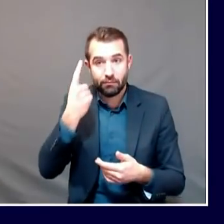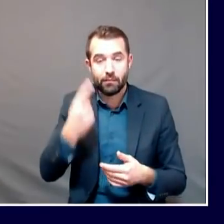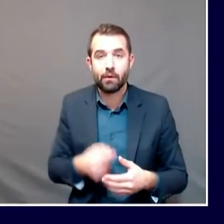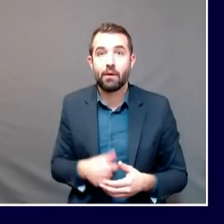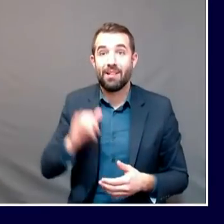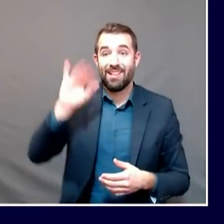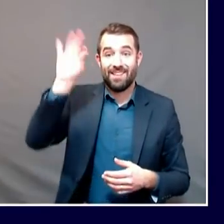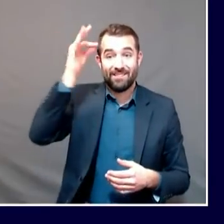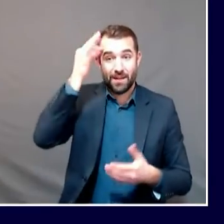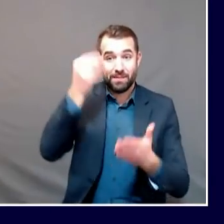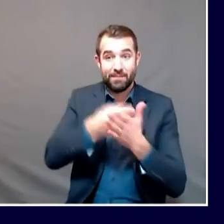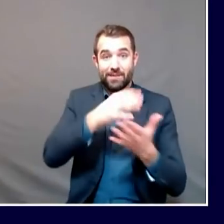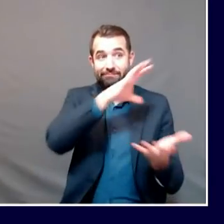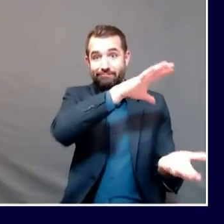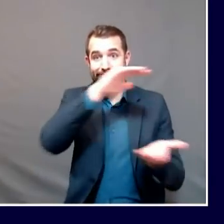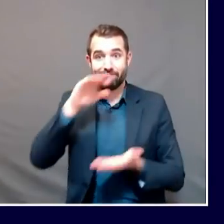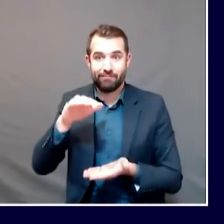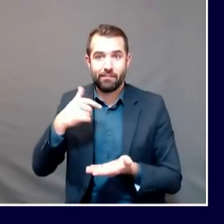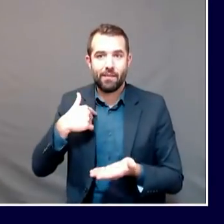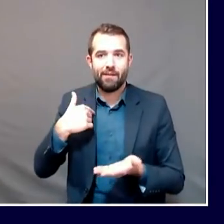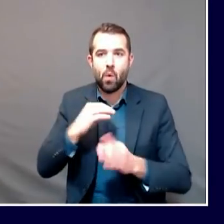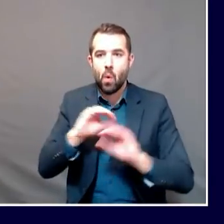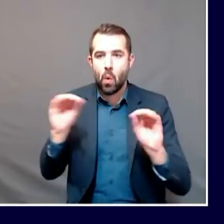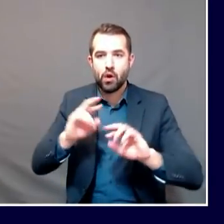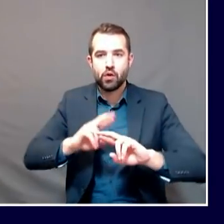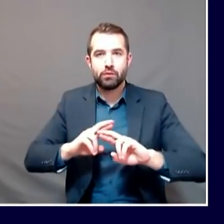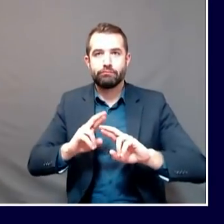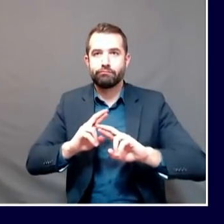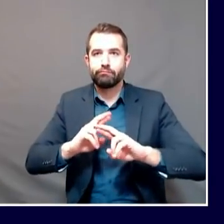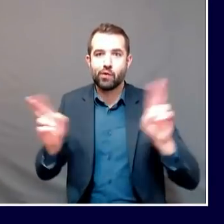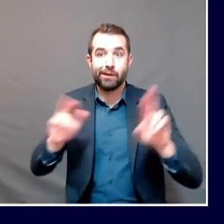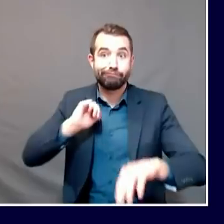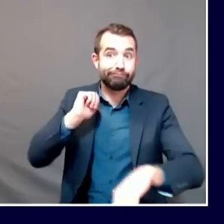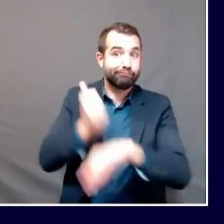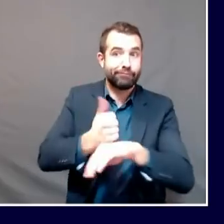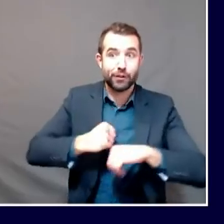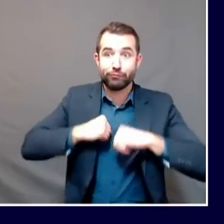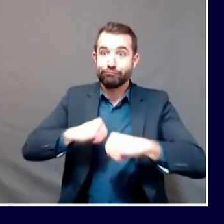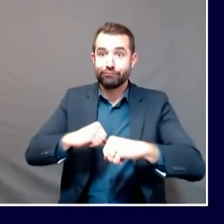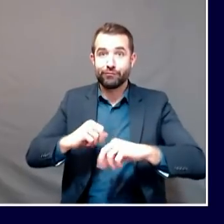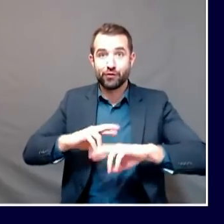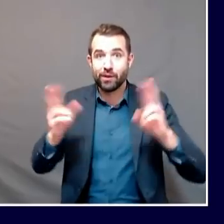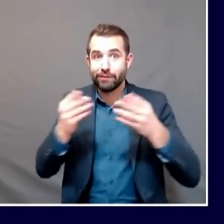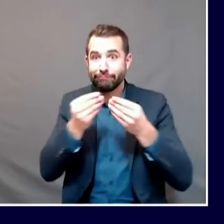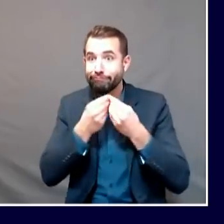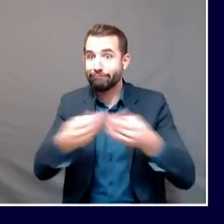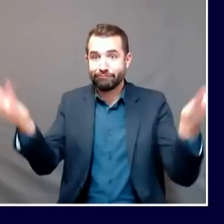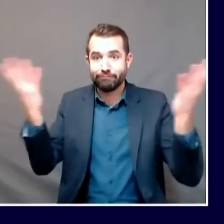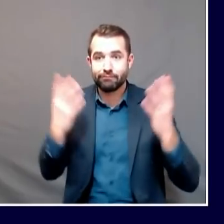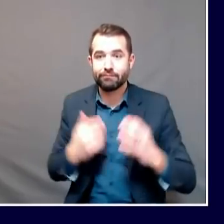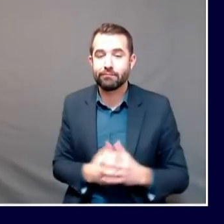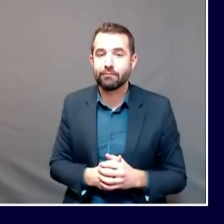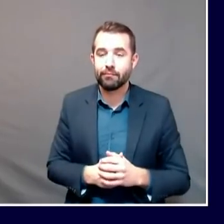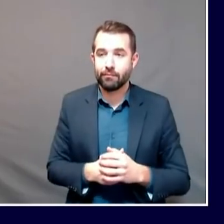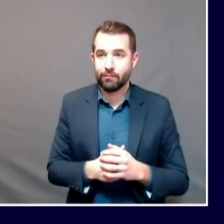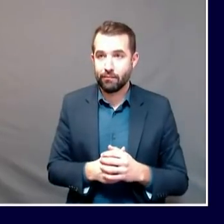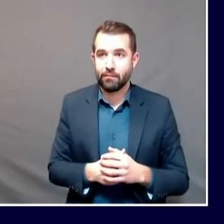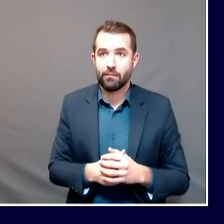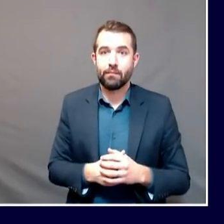sooner. Great. And I was also wondering if there are any plans to